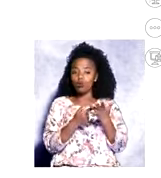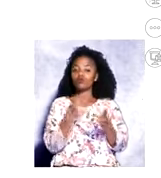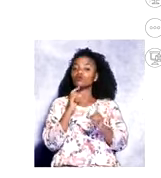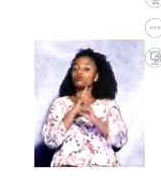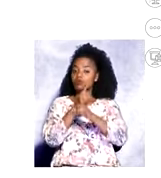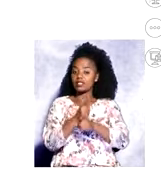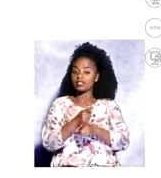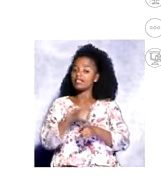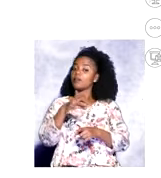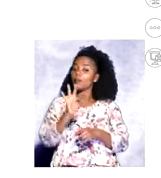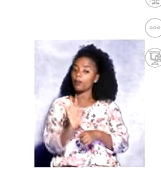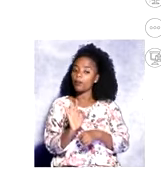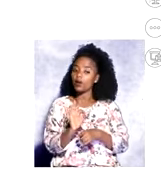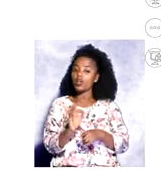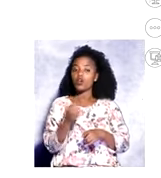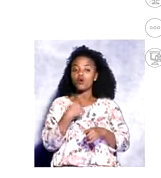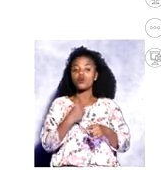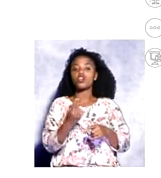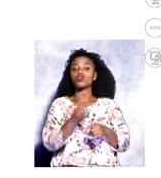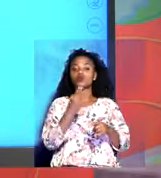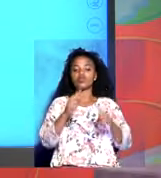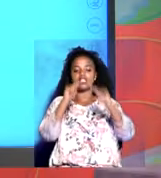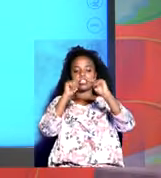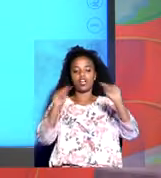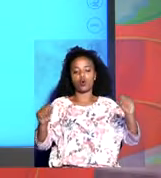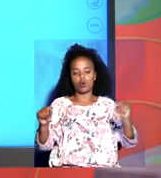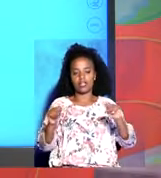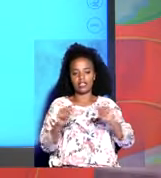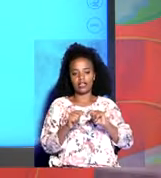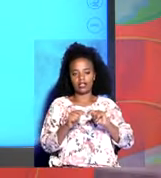this, we use trigonometric identity.